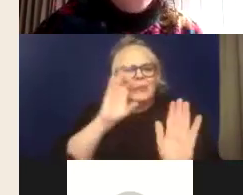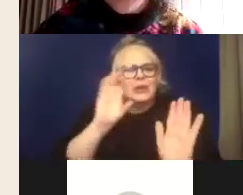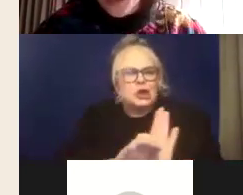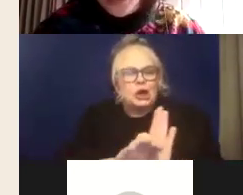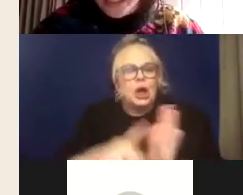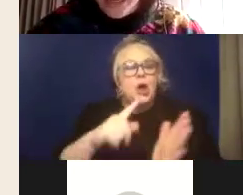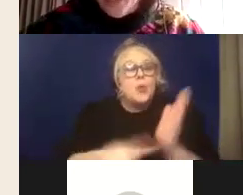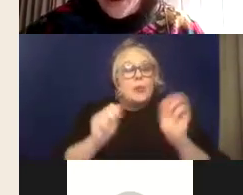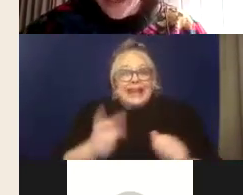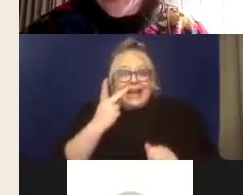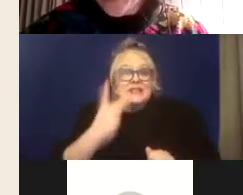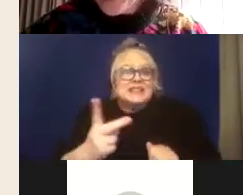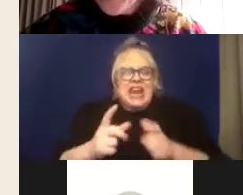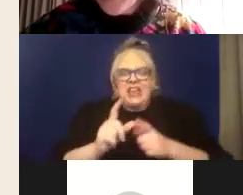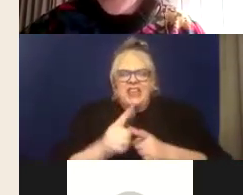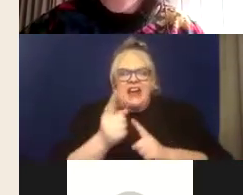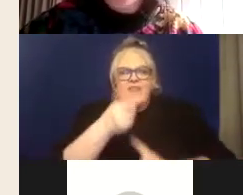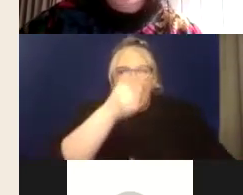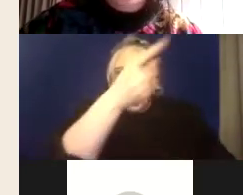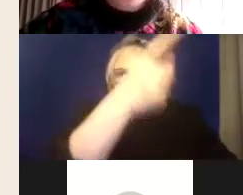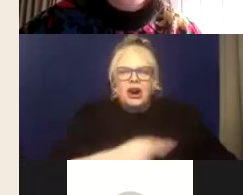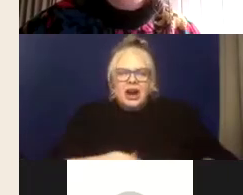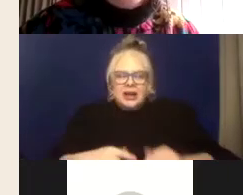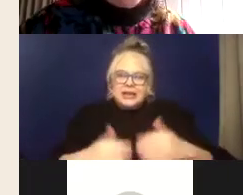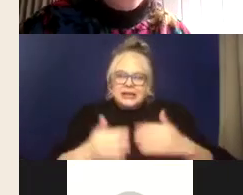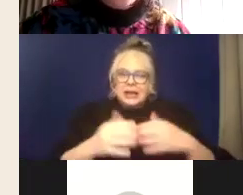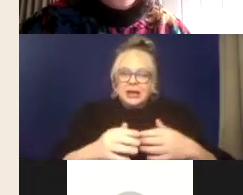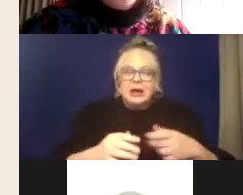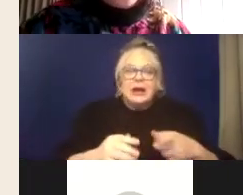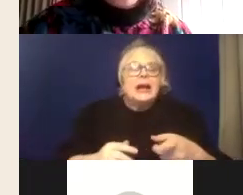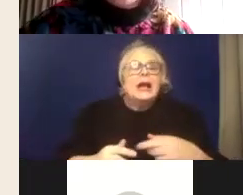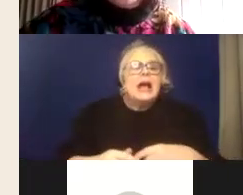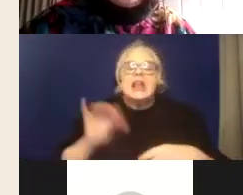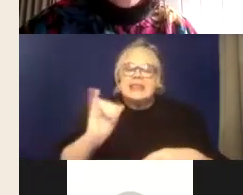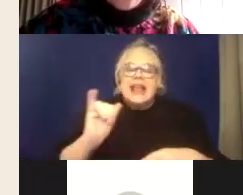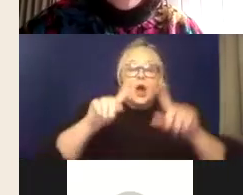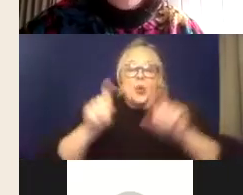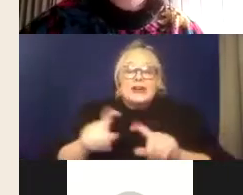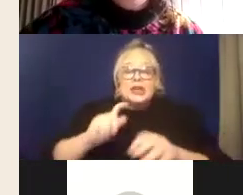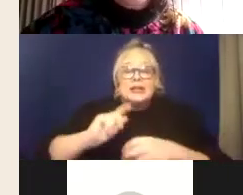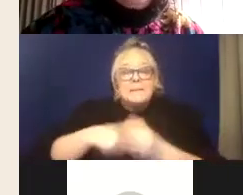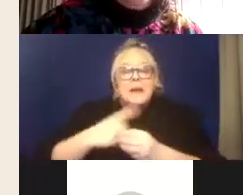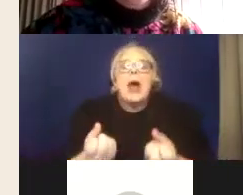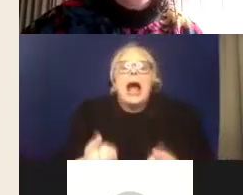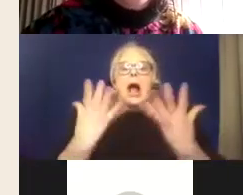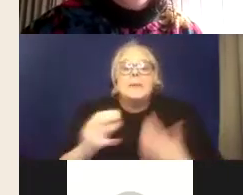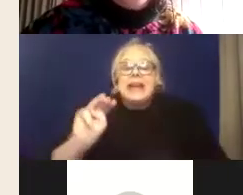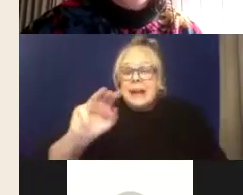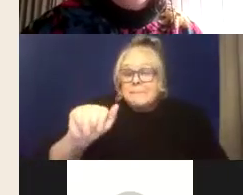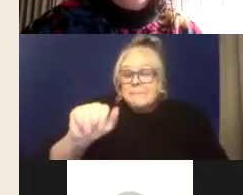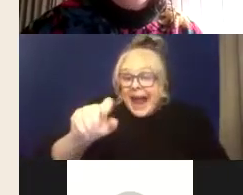were not possible in that time period. Questions like how many masts did the Titanic have is also